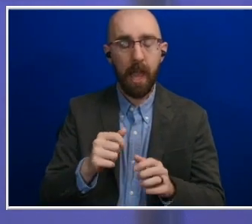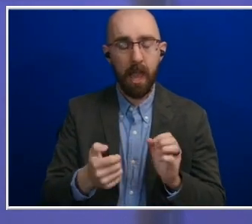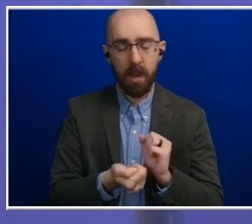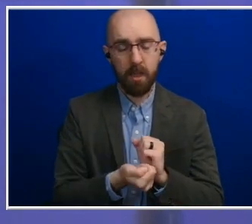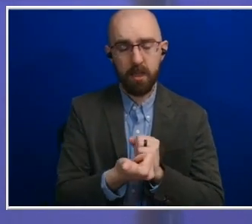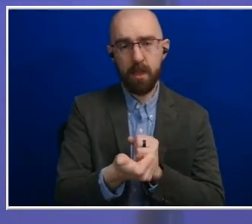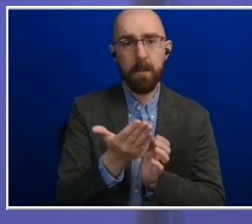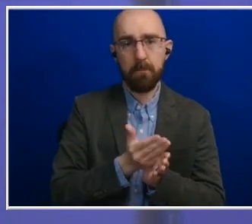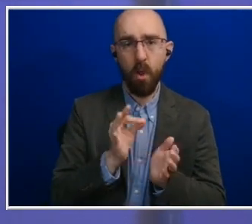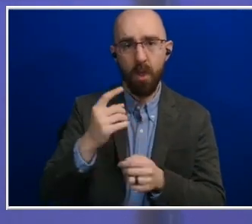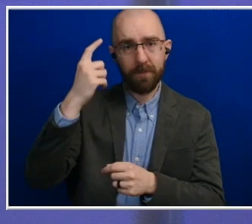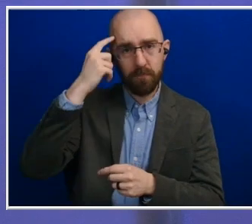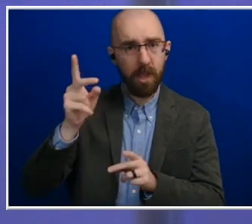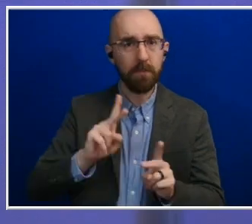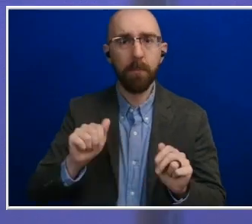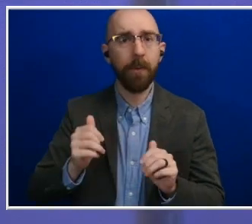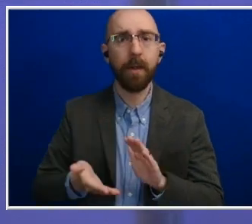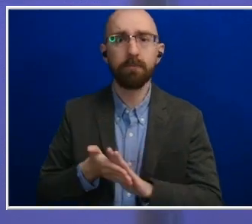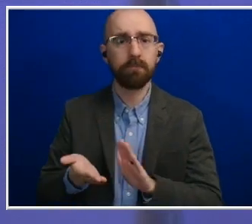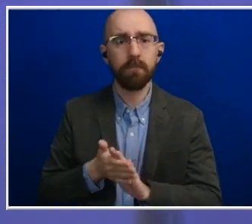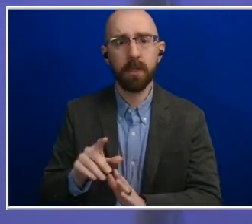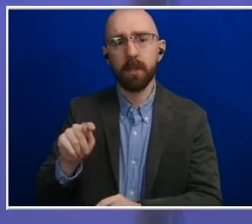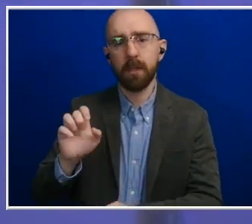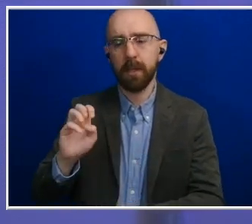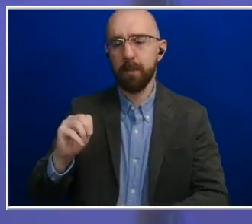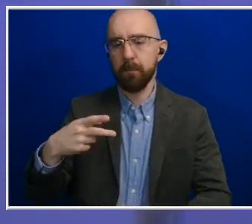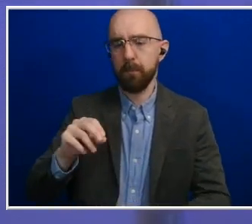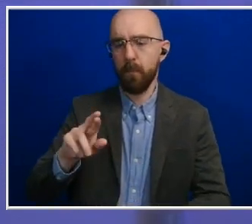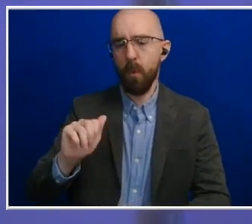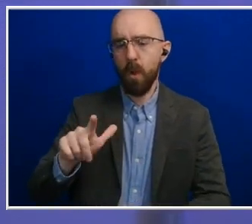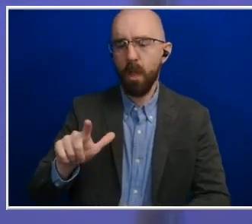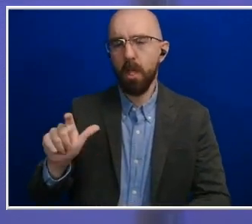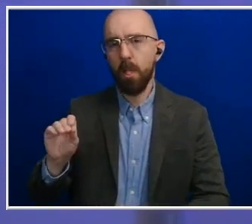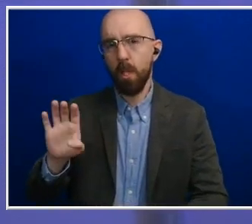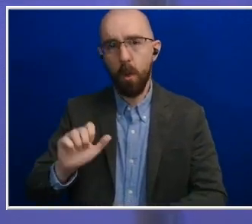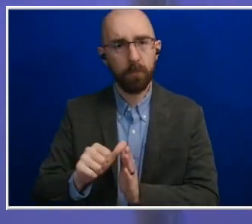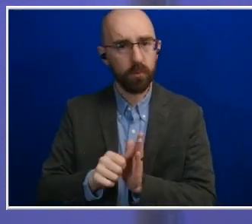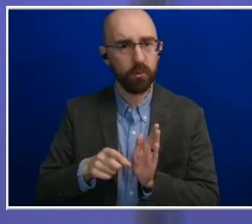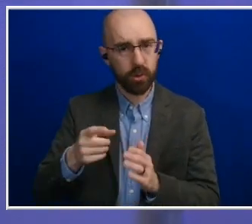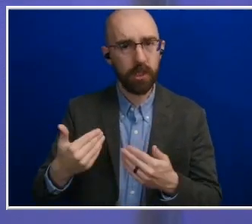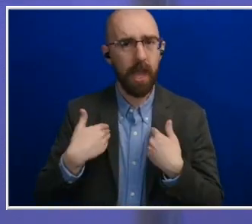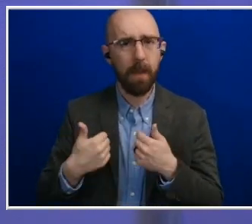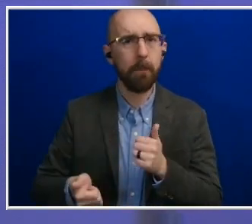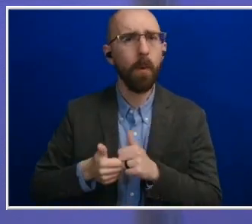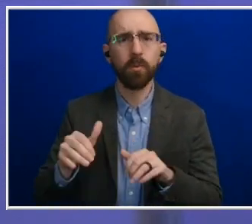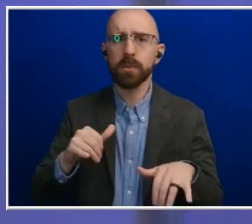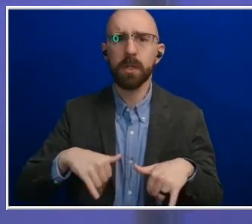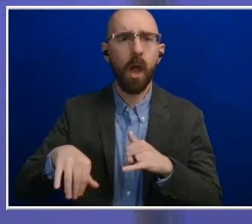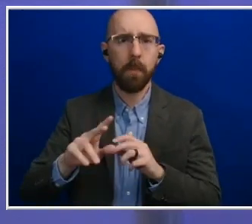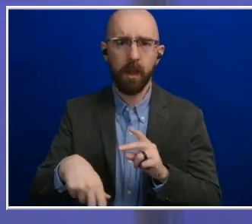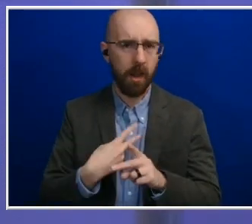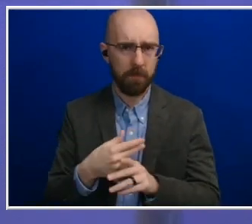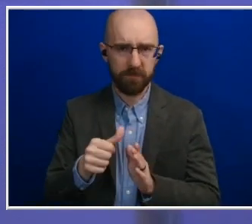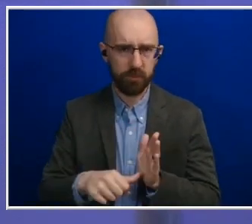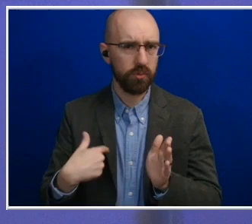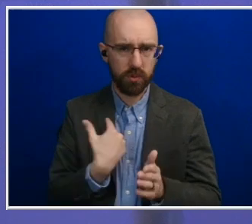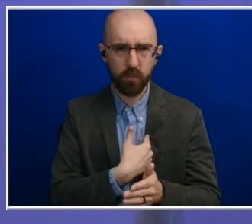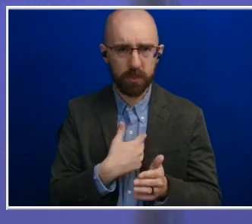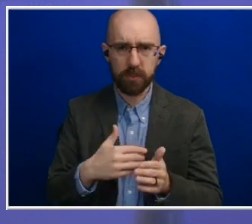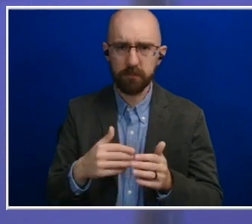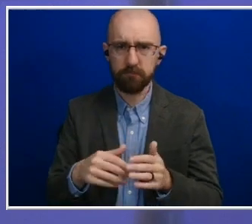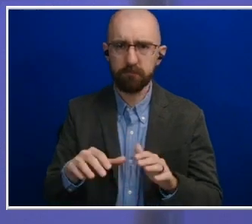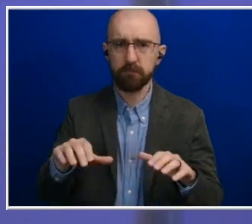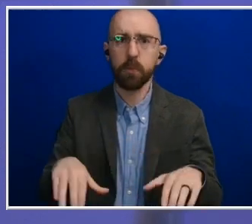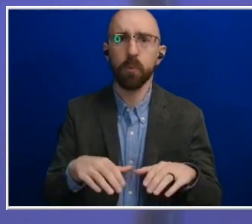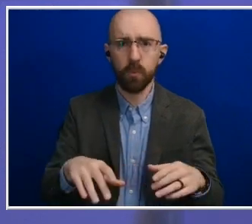well. The temporal lobe surgery that Alicia had was the most common form of surgery that we do to treat epilepsy,